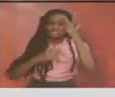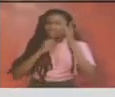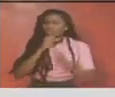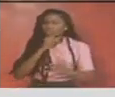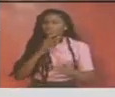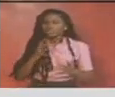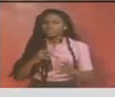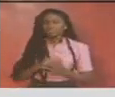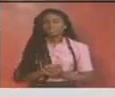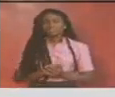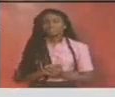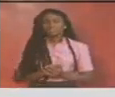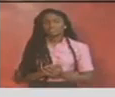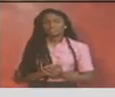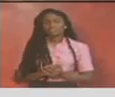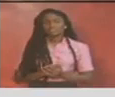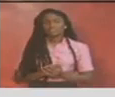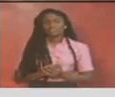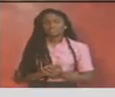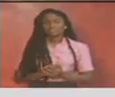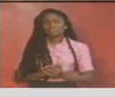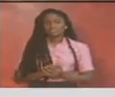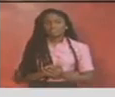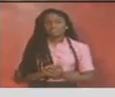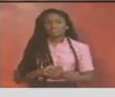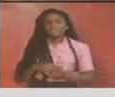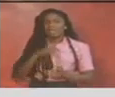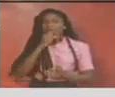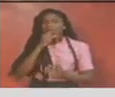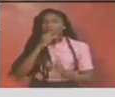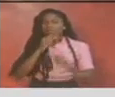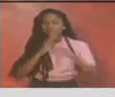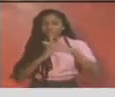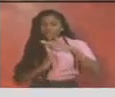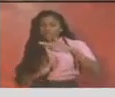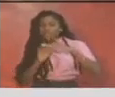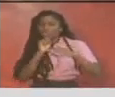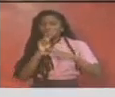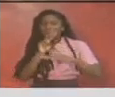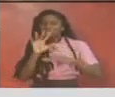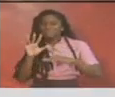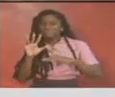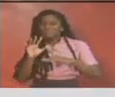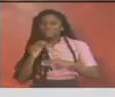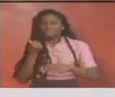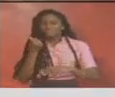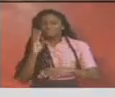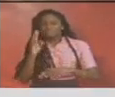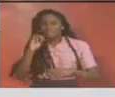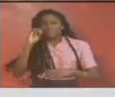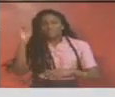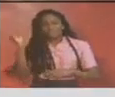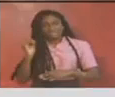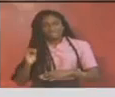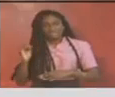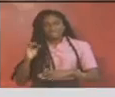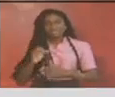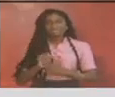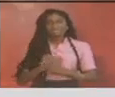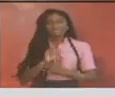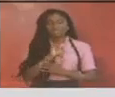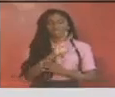that have been infected. So less than 25 years of age account for 17.4%, 25 to 49 account